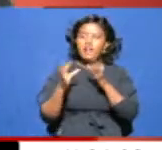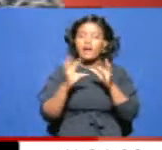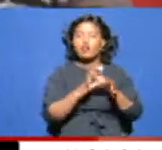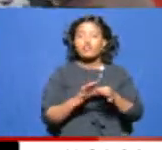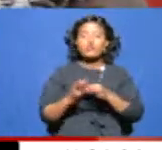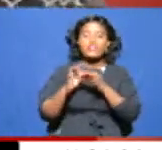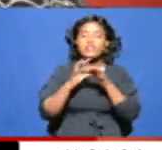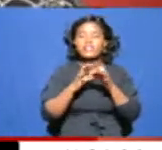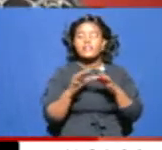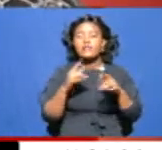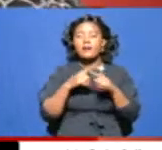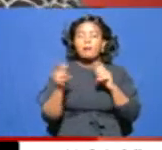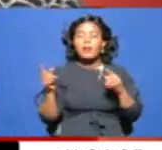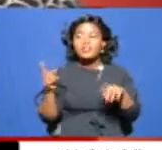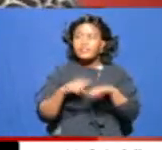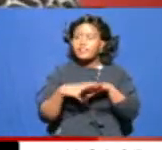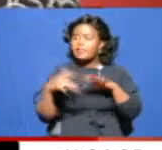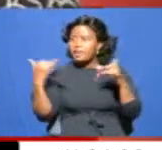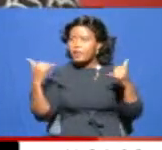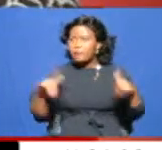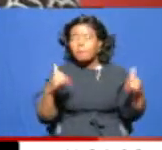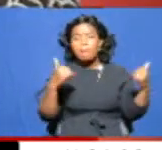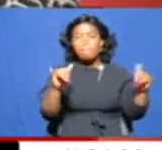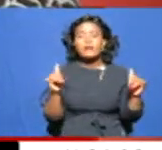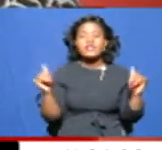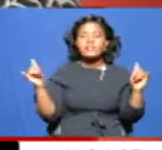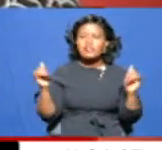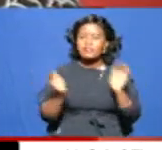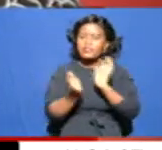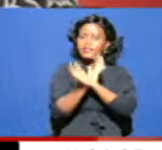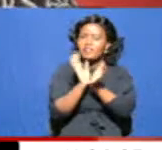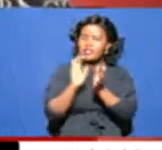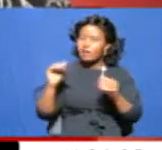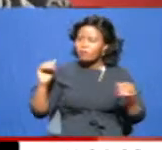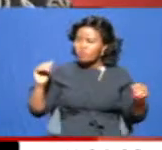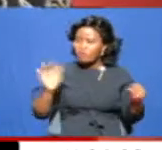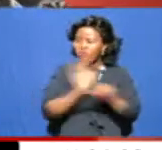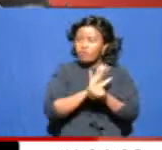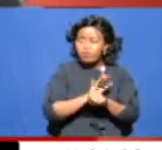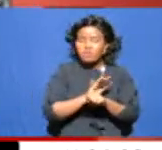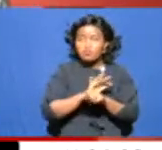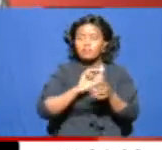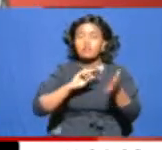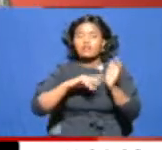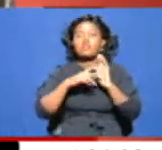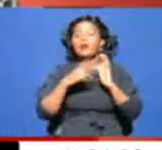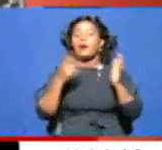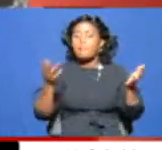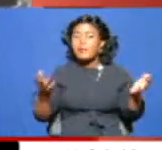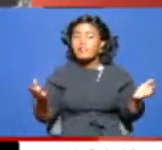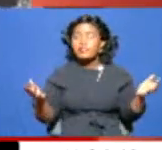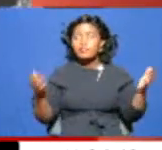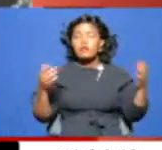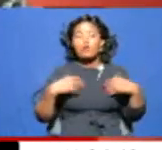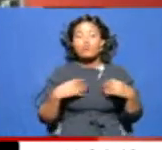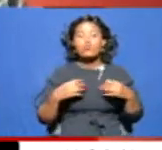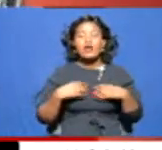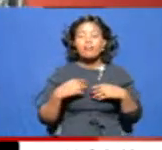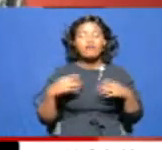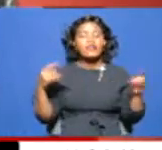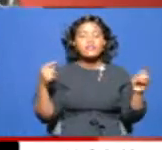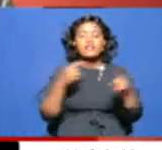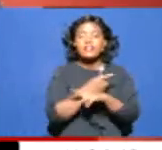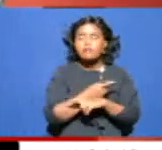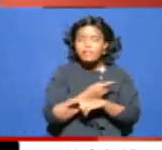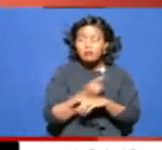Gogo United, mm-hmm. it's full to capacity. Exactly. Mm-hmm. That should tell you that there is a very, very, very huge difference between how we